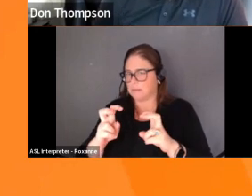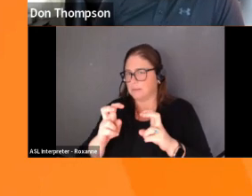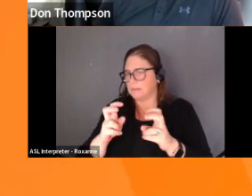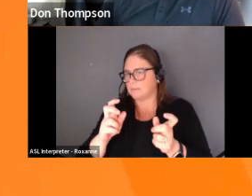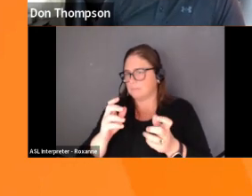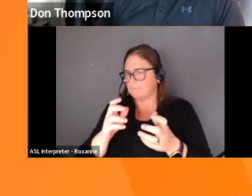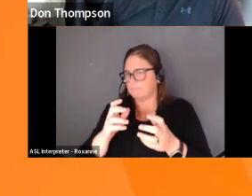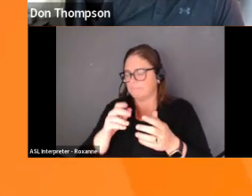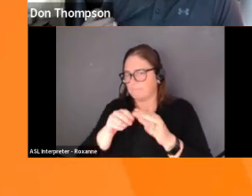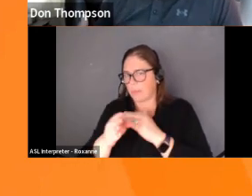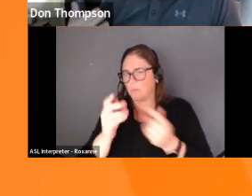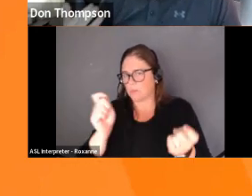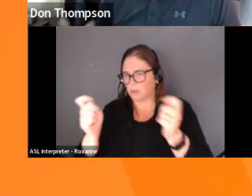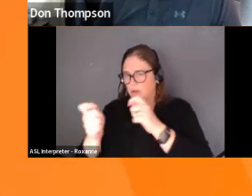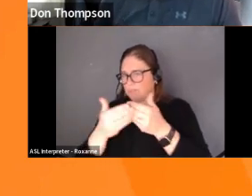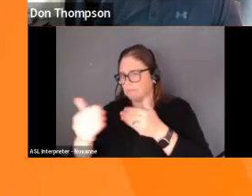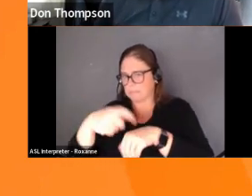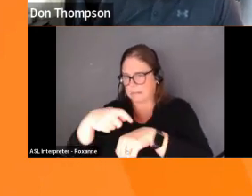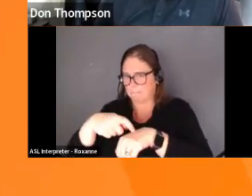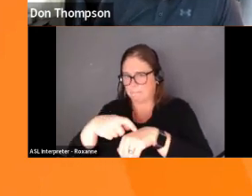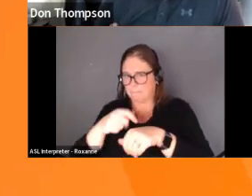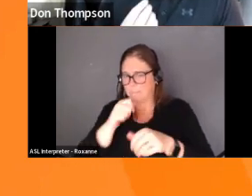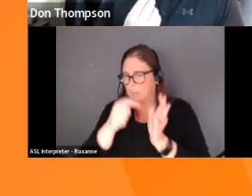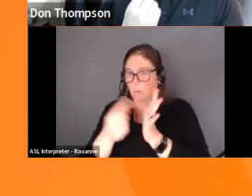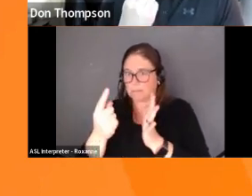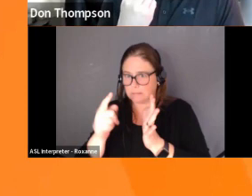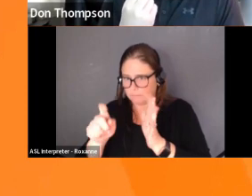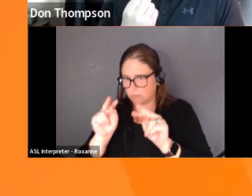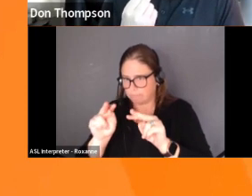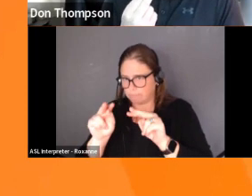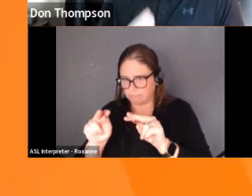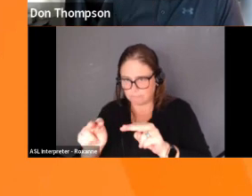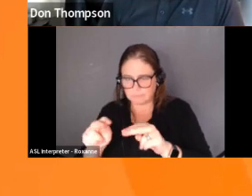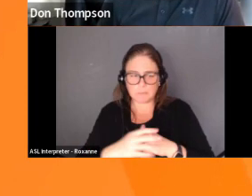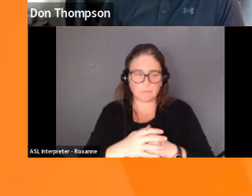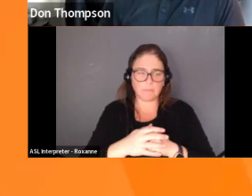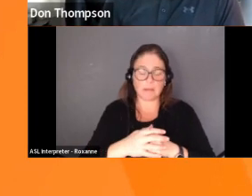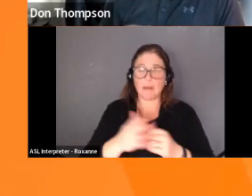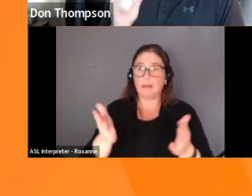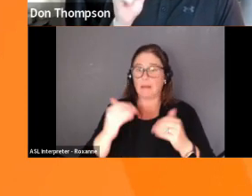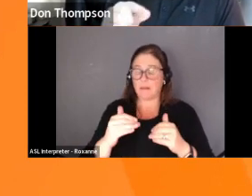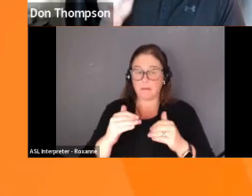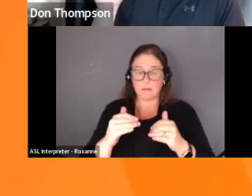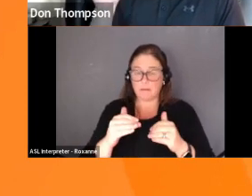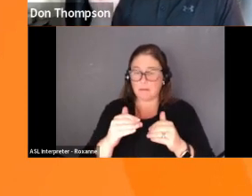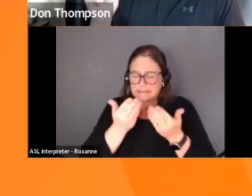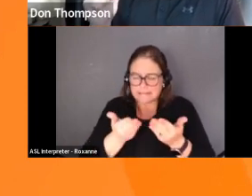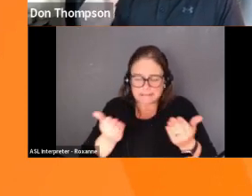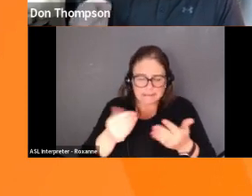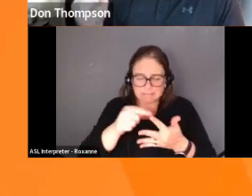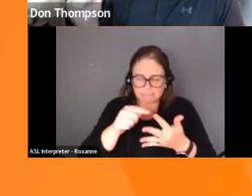And lastly, all these details really matter. If we don't know